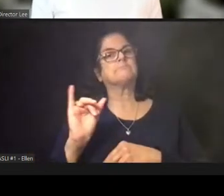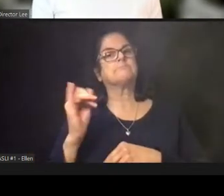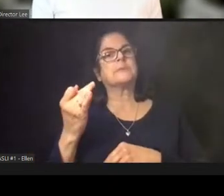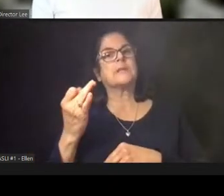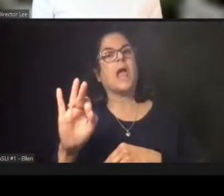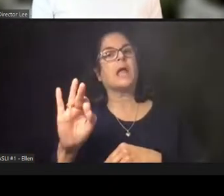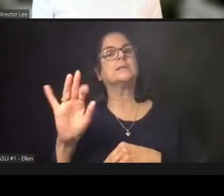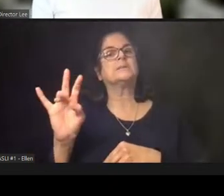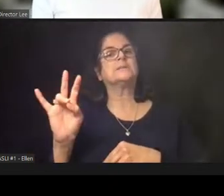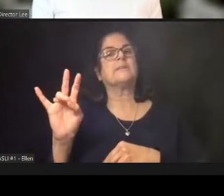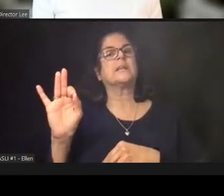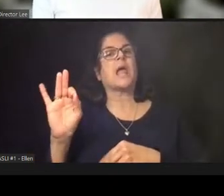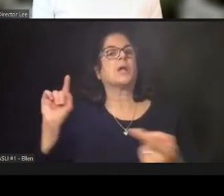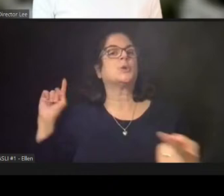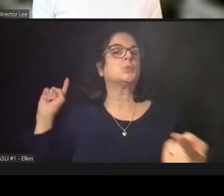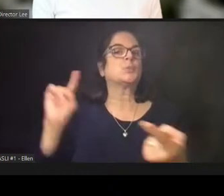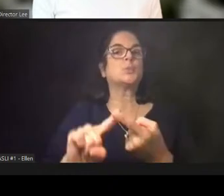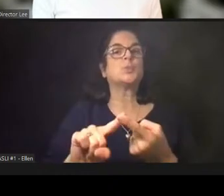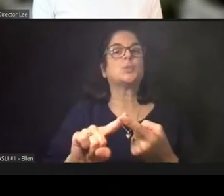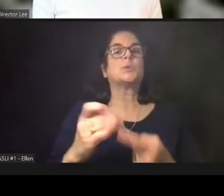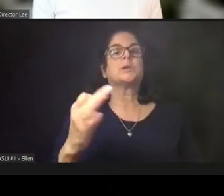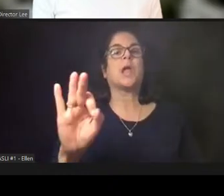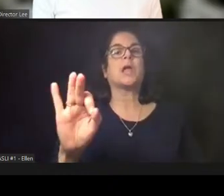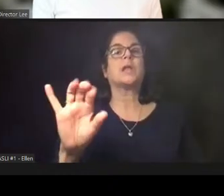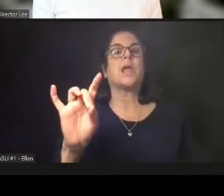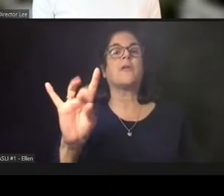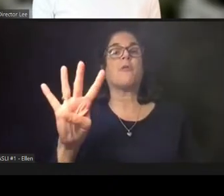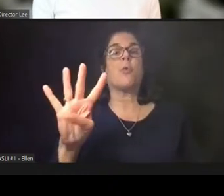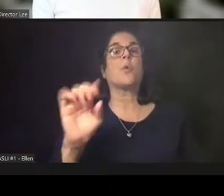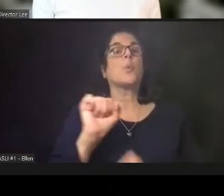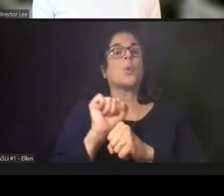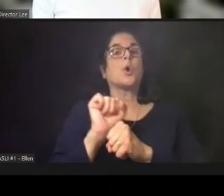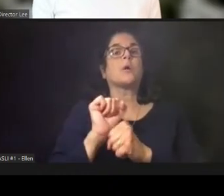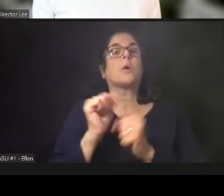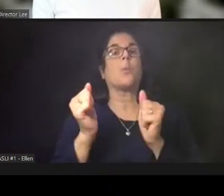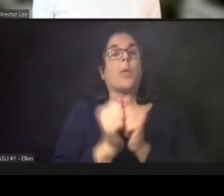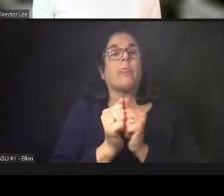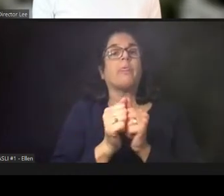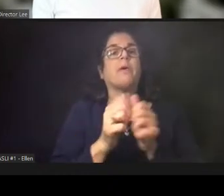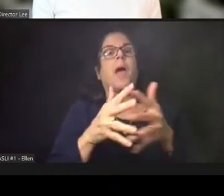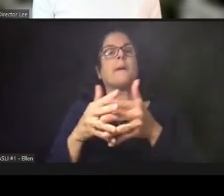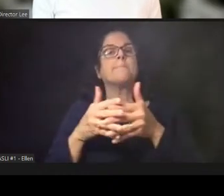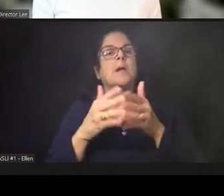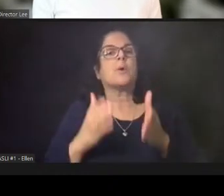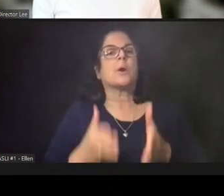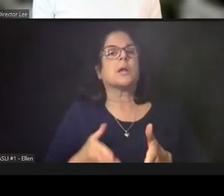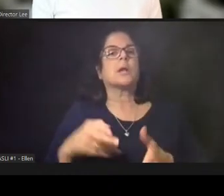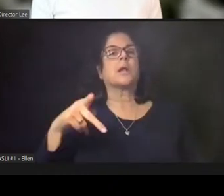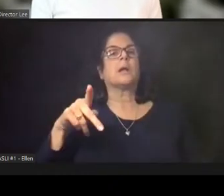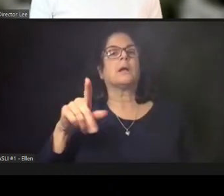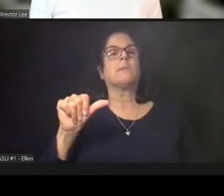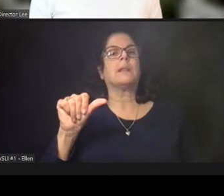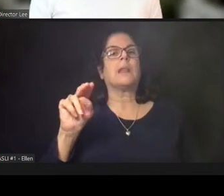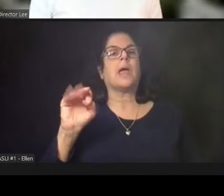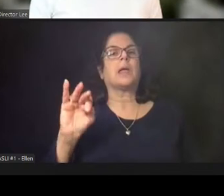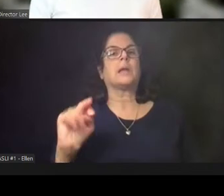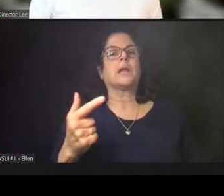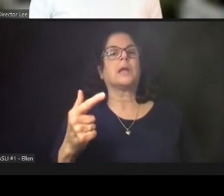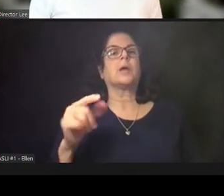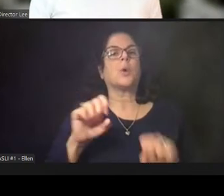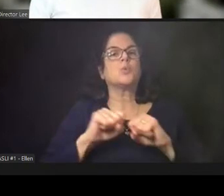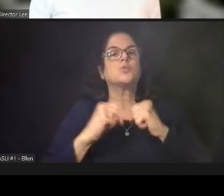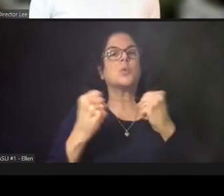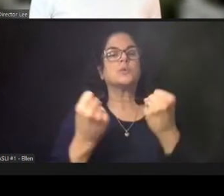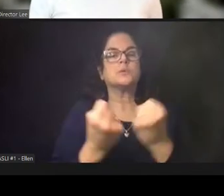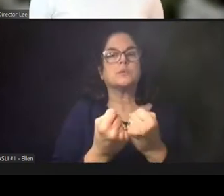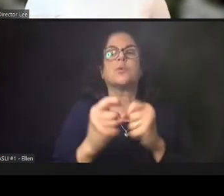until 1984, he worked with the American Planning Association, and he also served on the faculty of the UIC Graduate